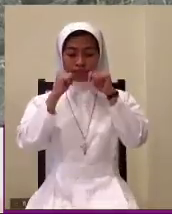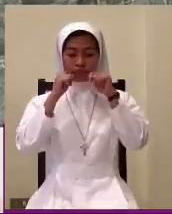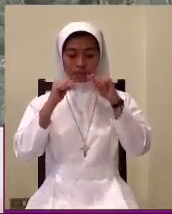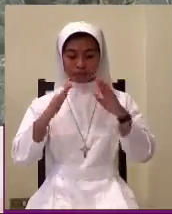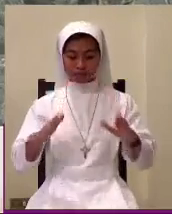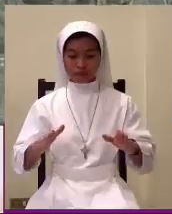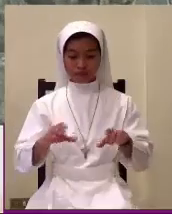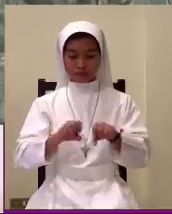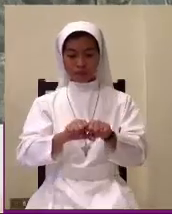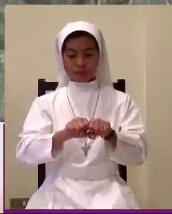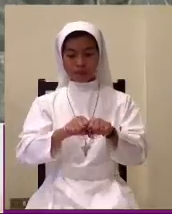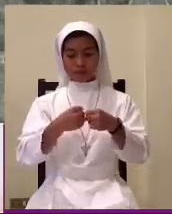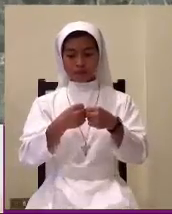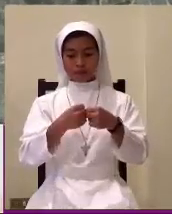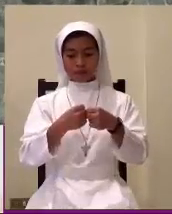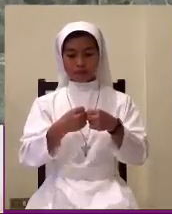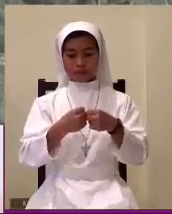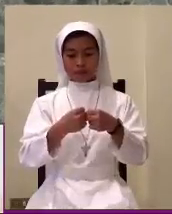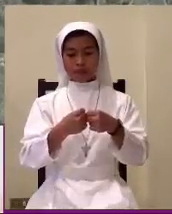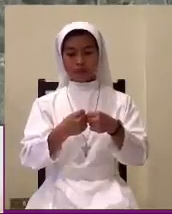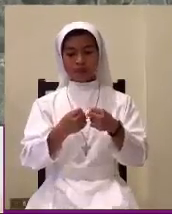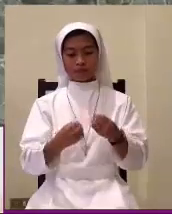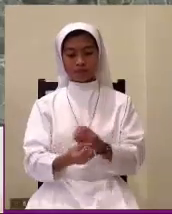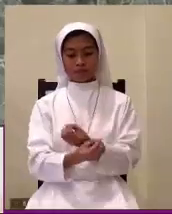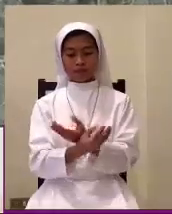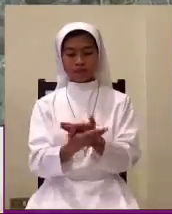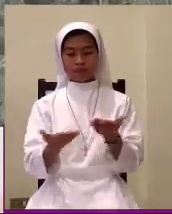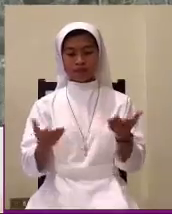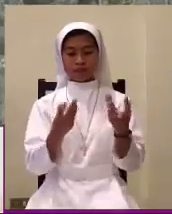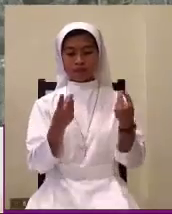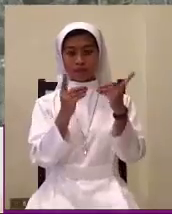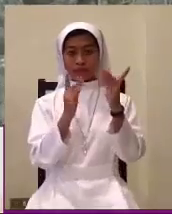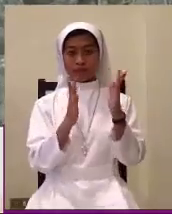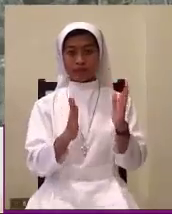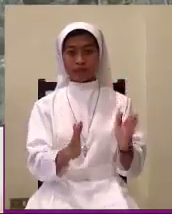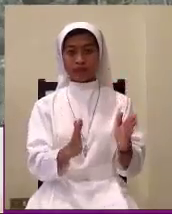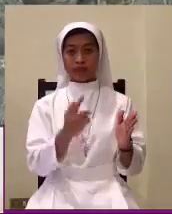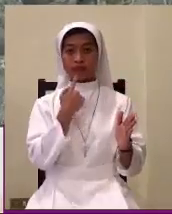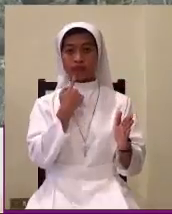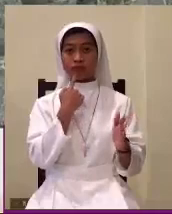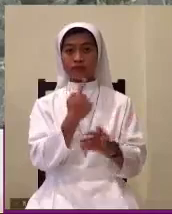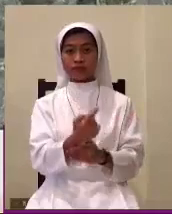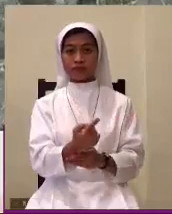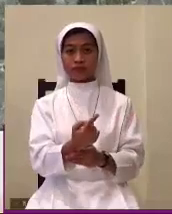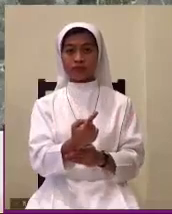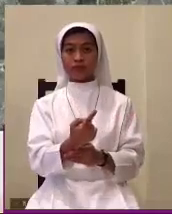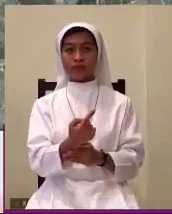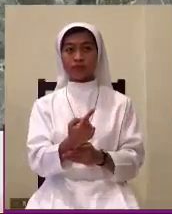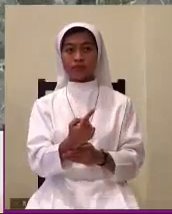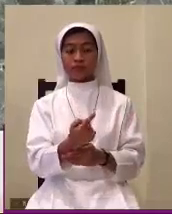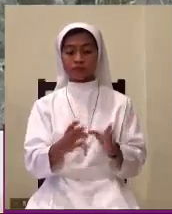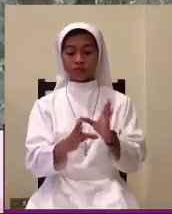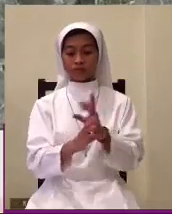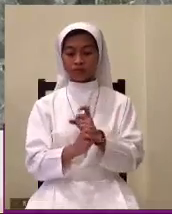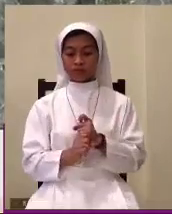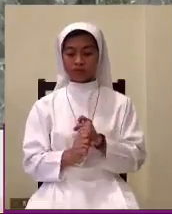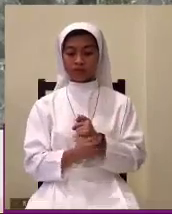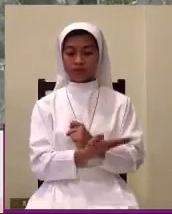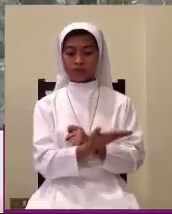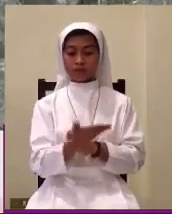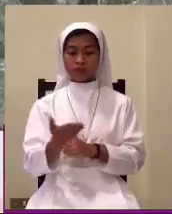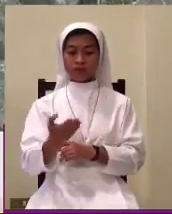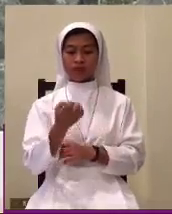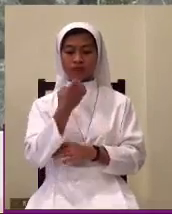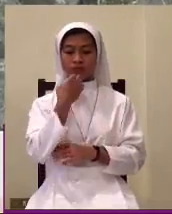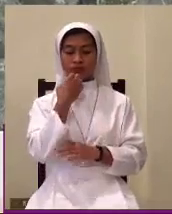the bread, and gave it to his disciples, saying, "Take these, all of you, and